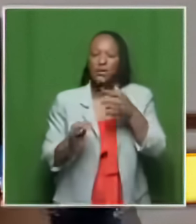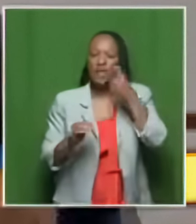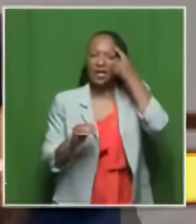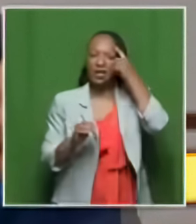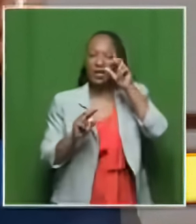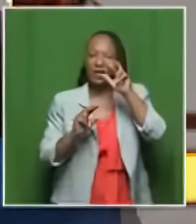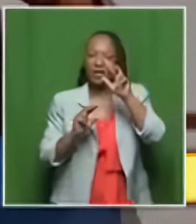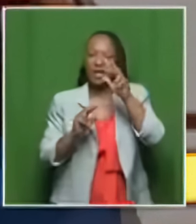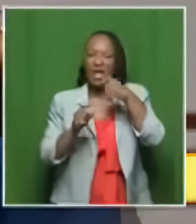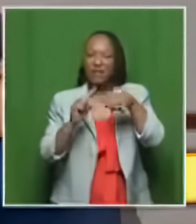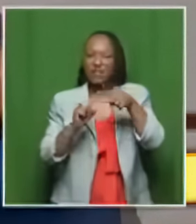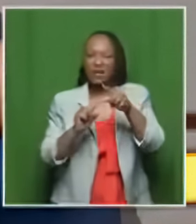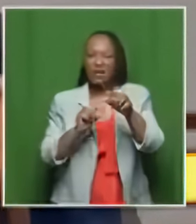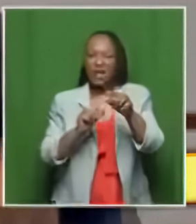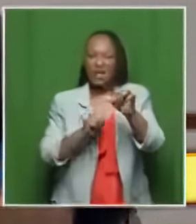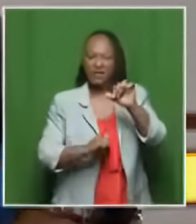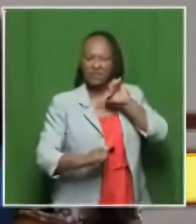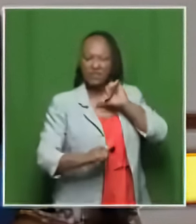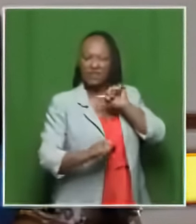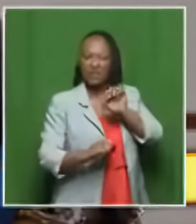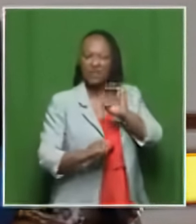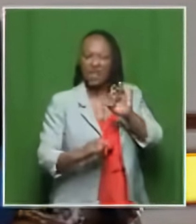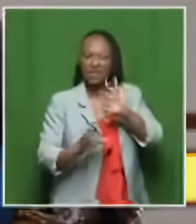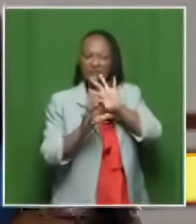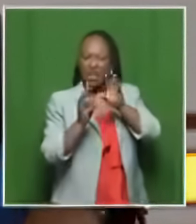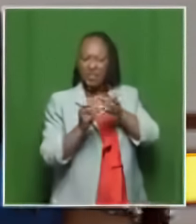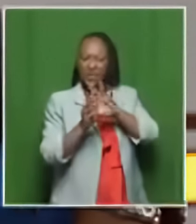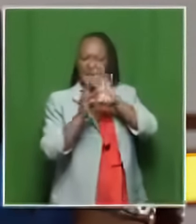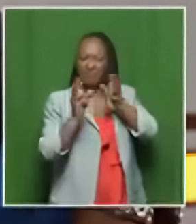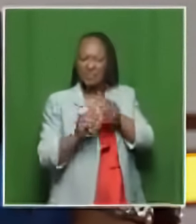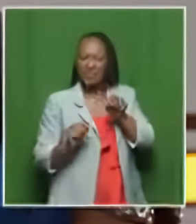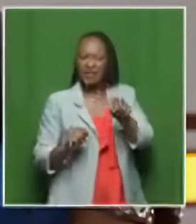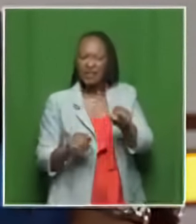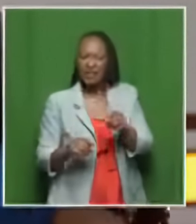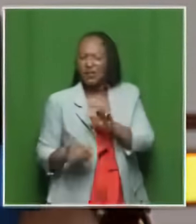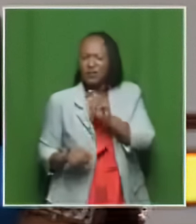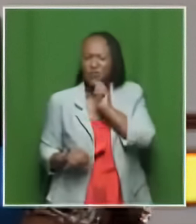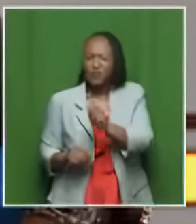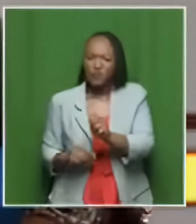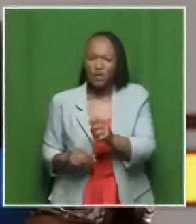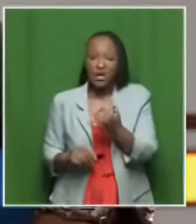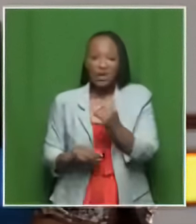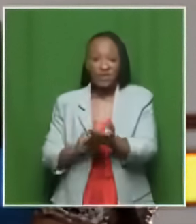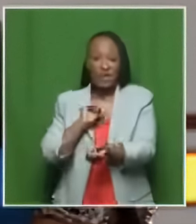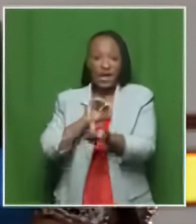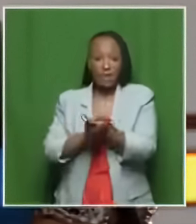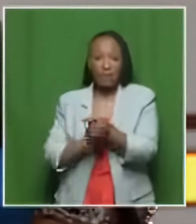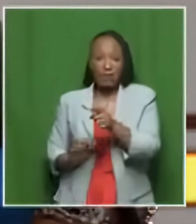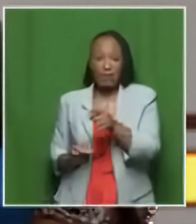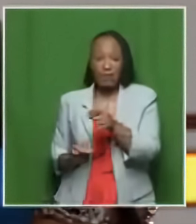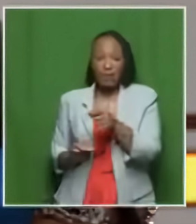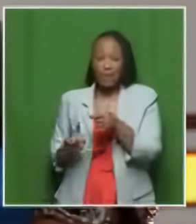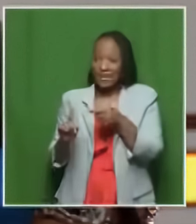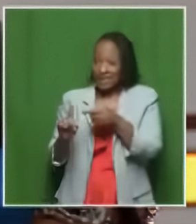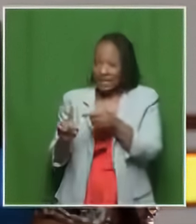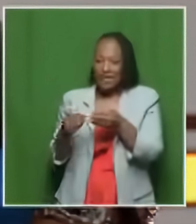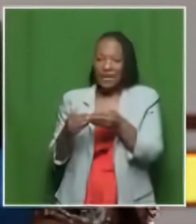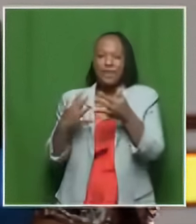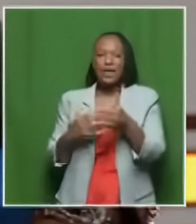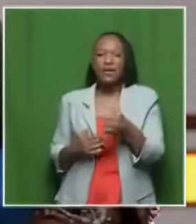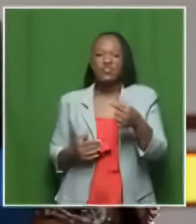reverse. Everything EFF, everything EFF. It's not true. If that happened, he was a leader of the